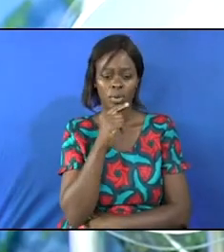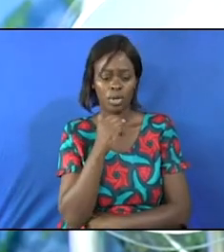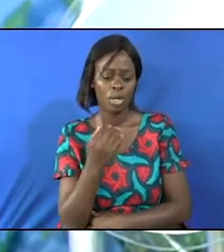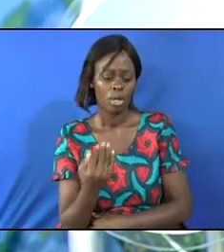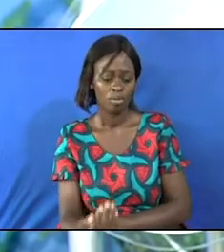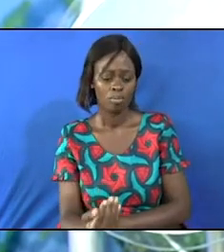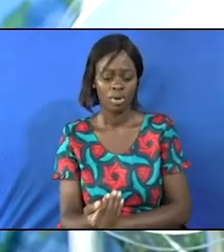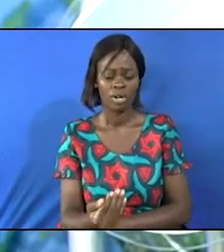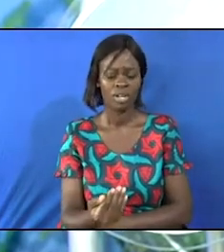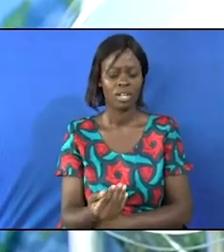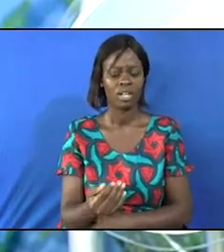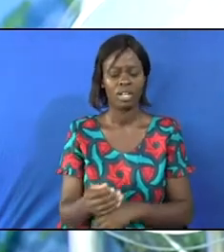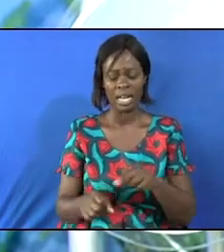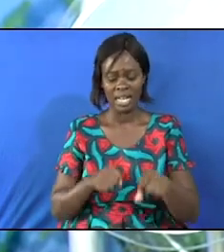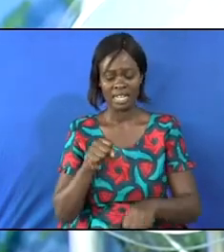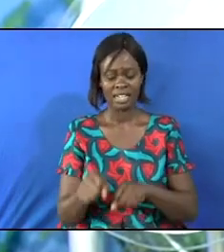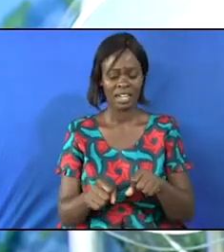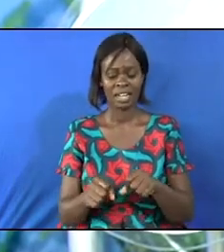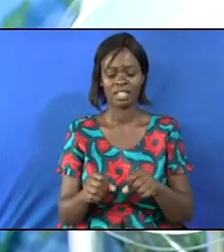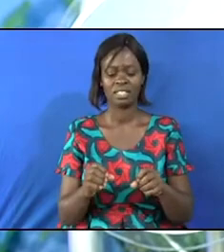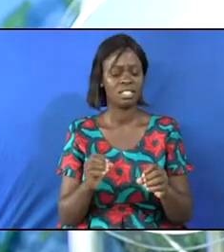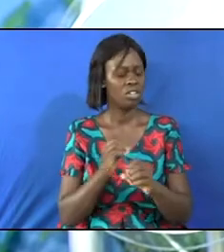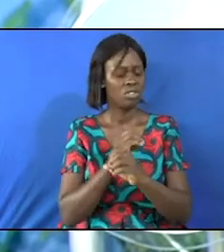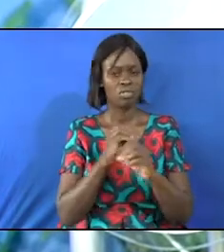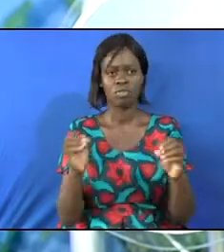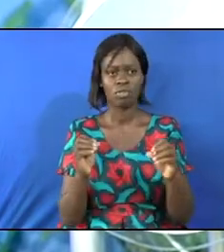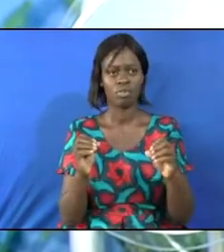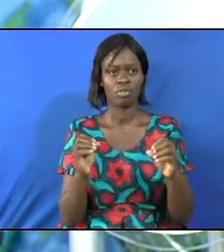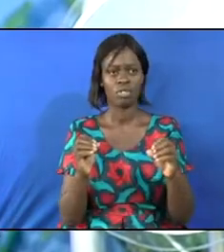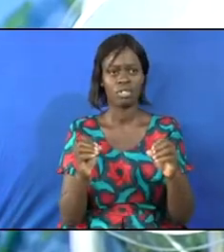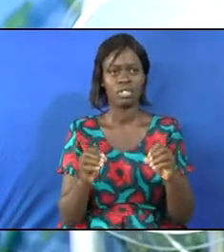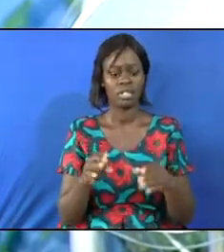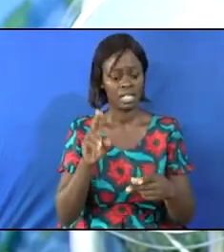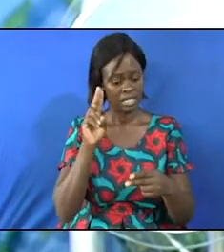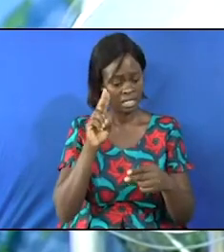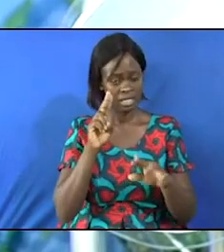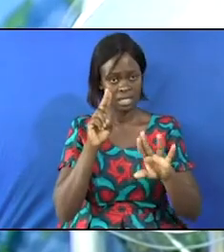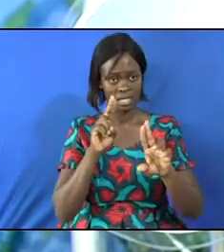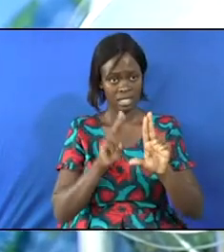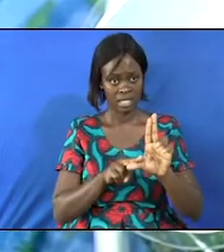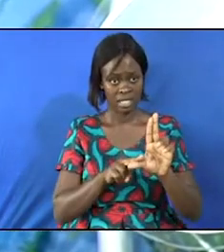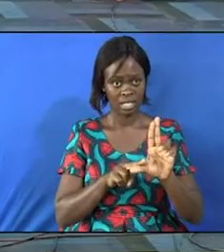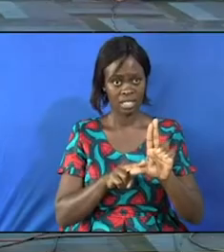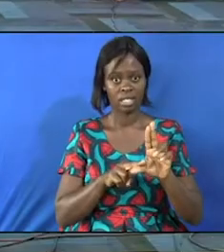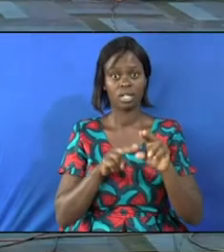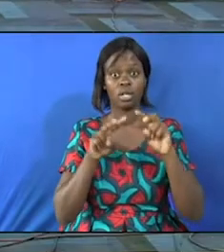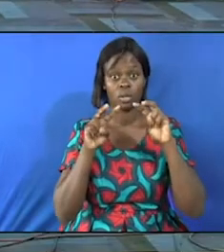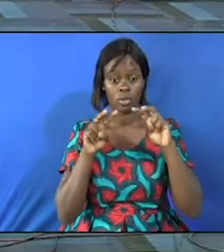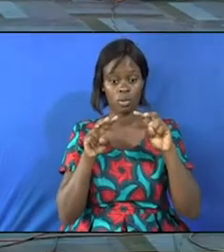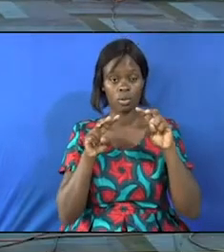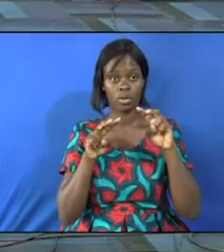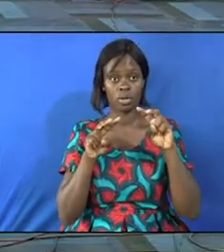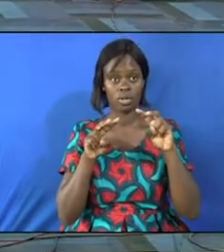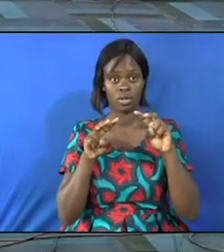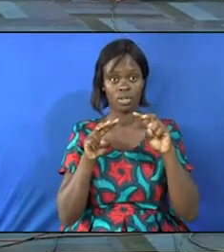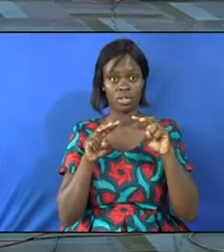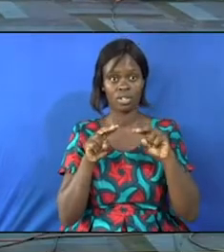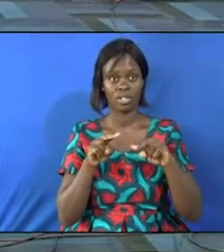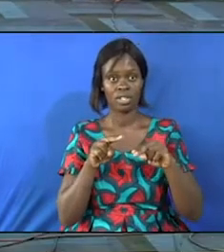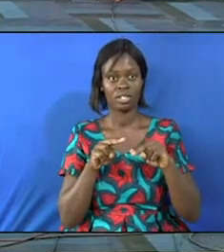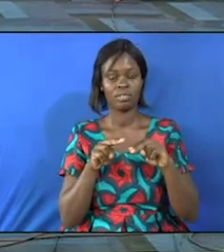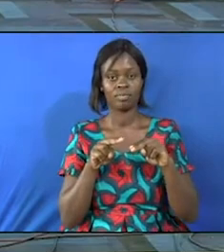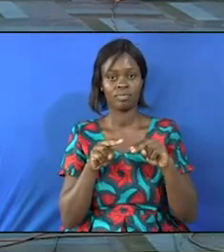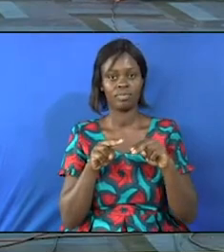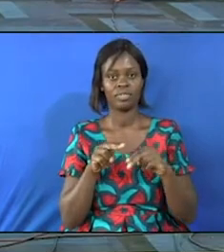and he just wants to sit and look at it all day. His father sat him down and told him that is not a